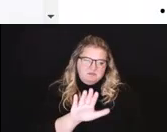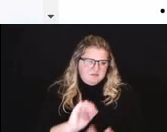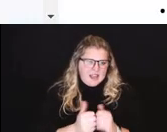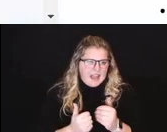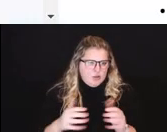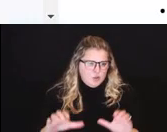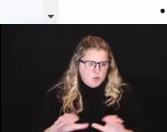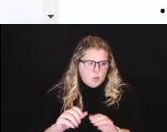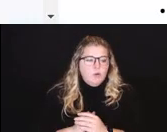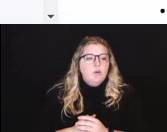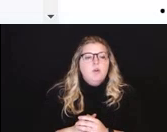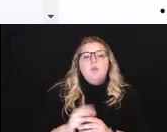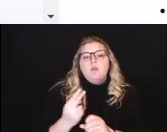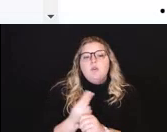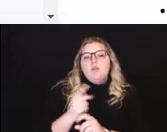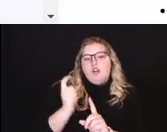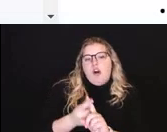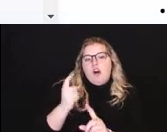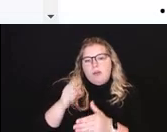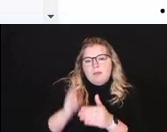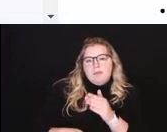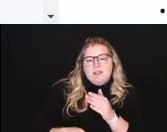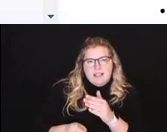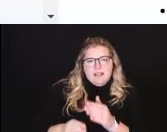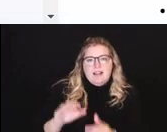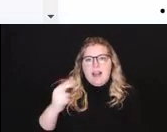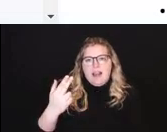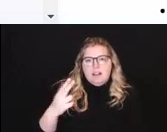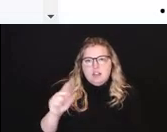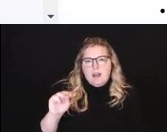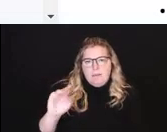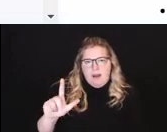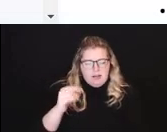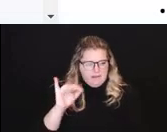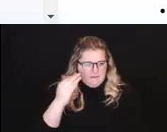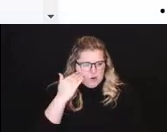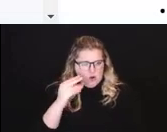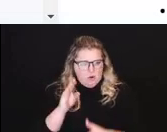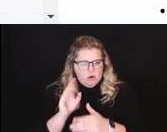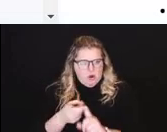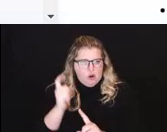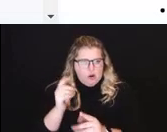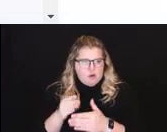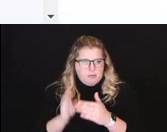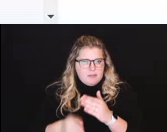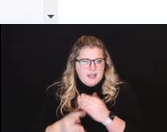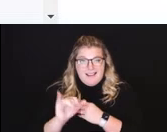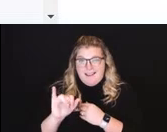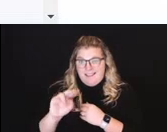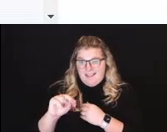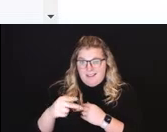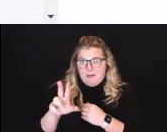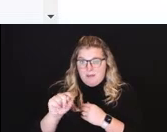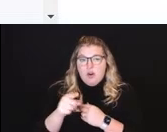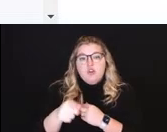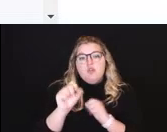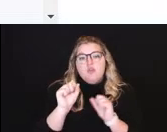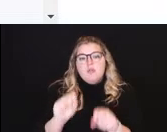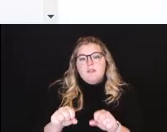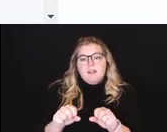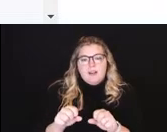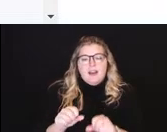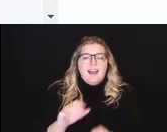do this with the autocomplete attribute in HTML. If you're familiar with autocomplete in an input, you can provide, and it's